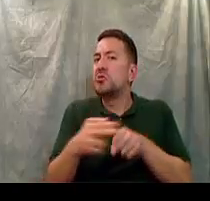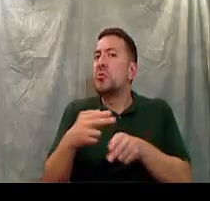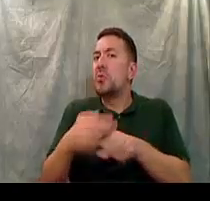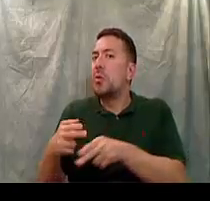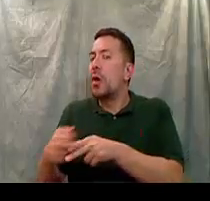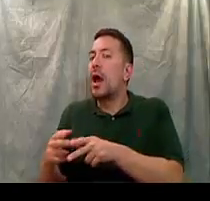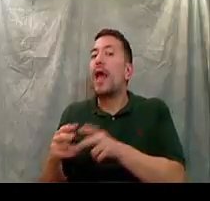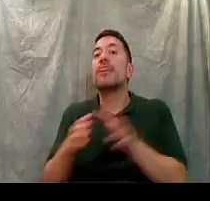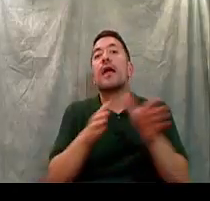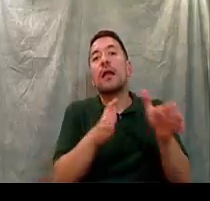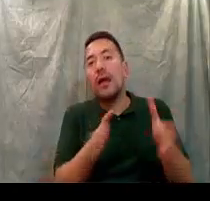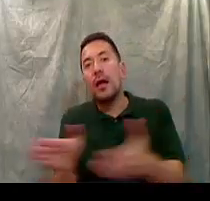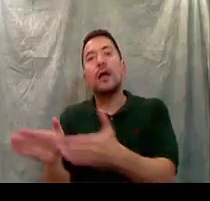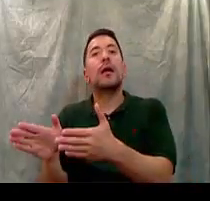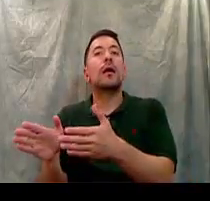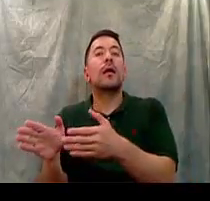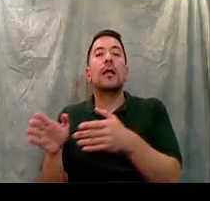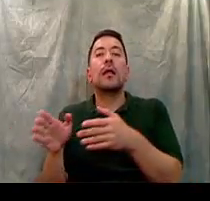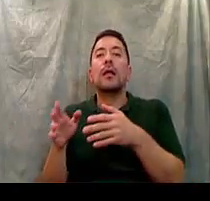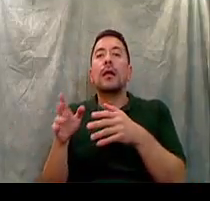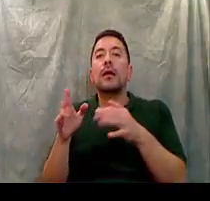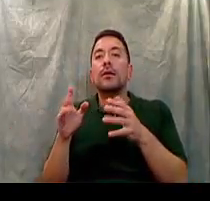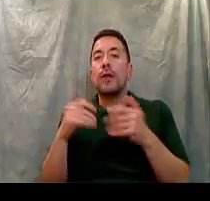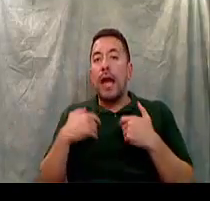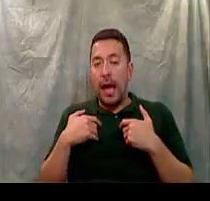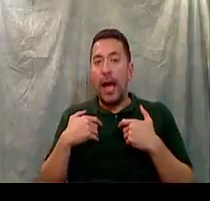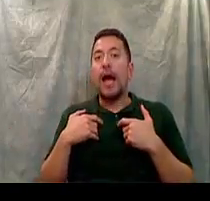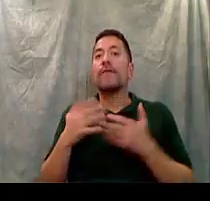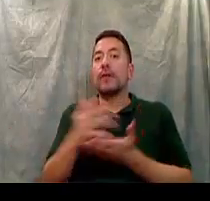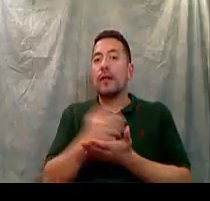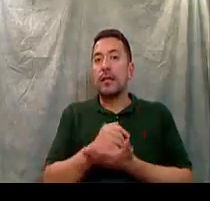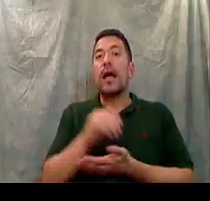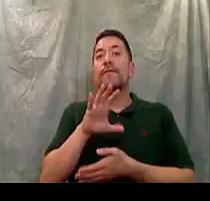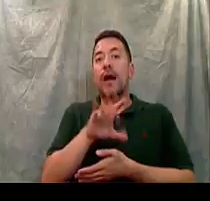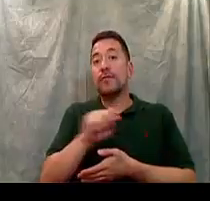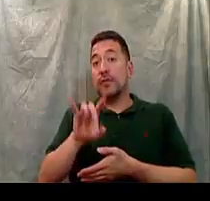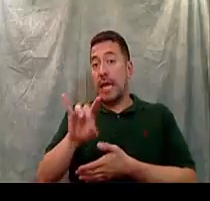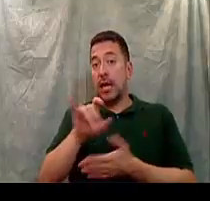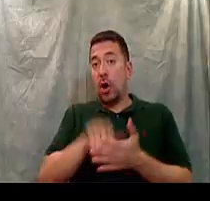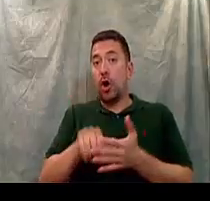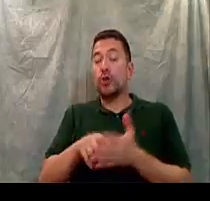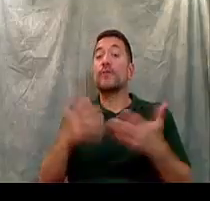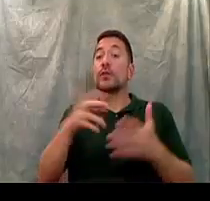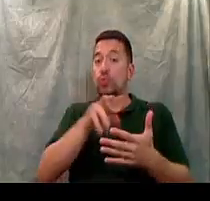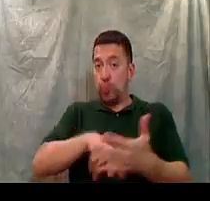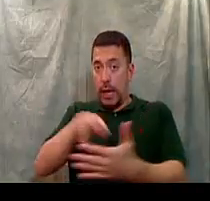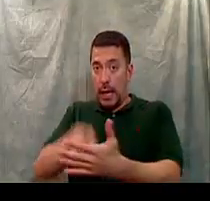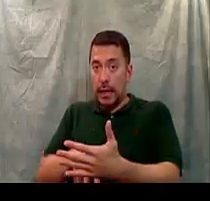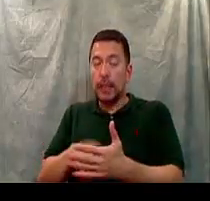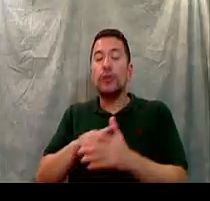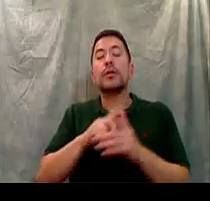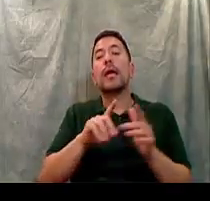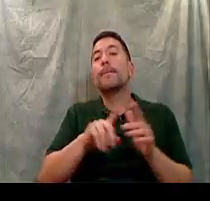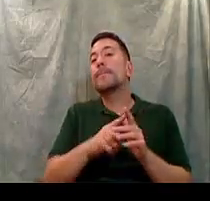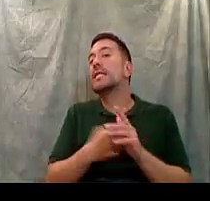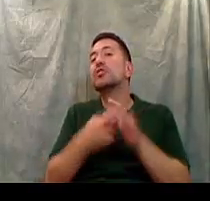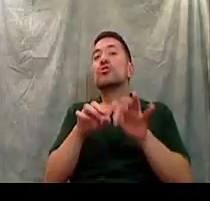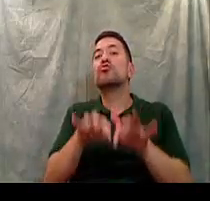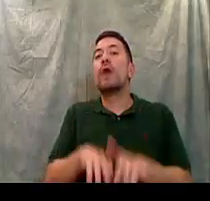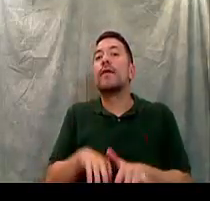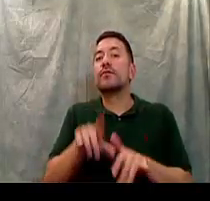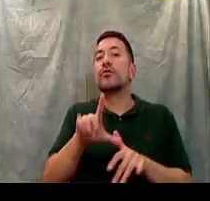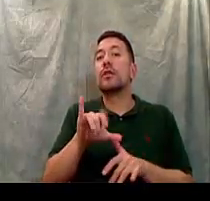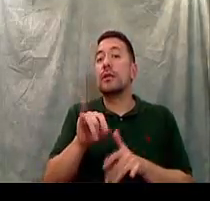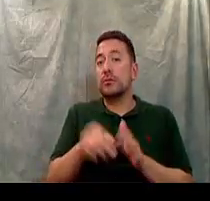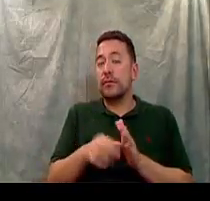then moving towards having the literature, your 5 to 8 articles read, so that you can start drafting an initial draft of the literature review.